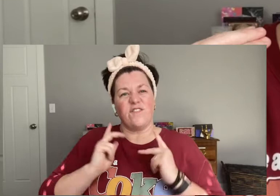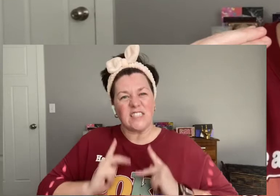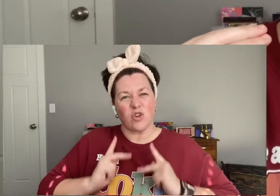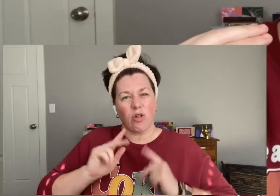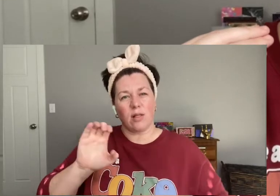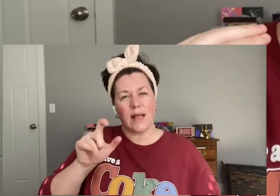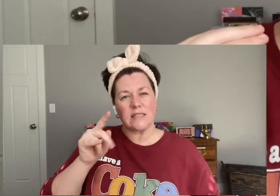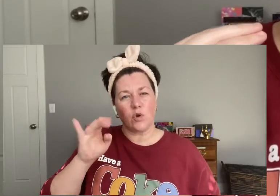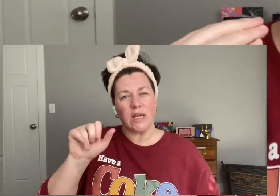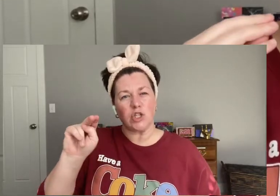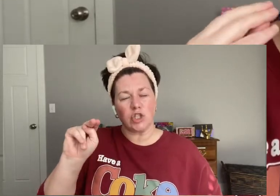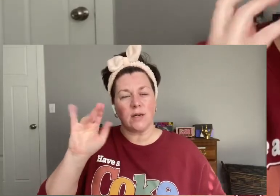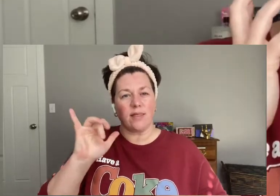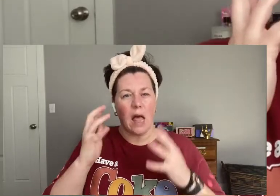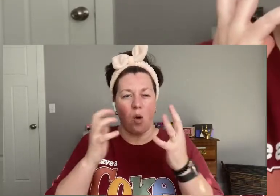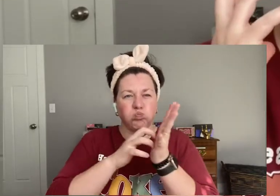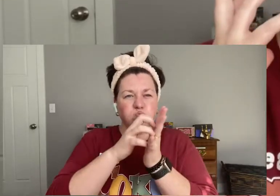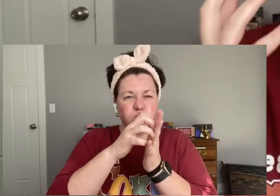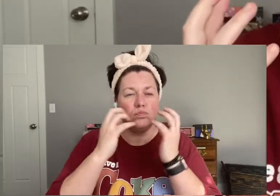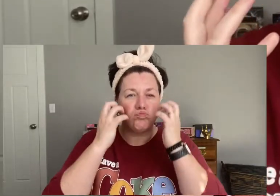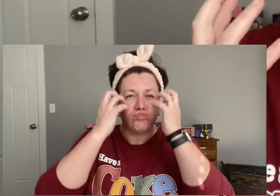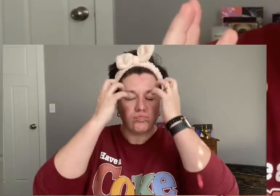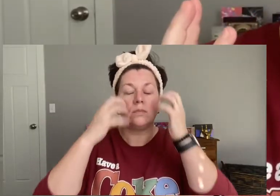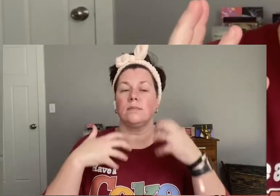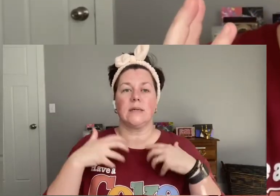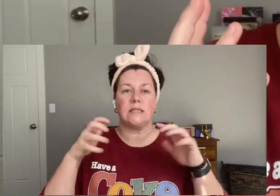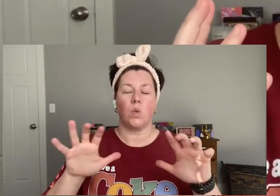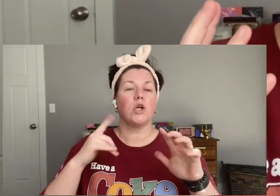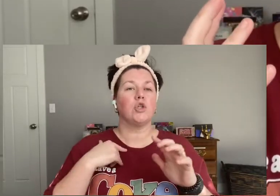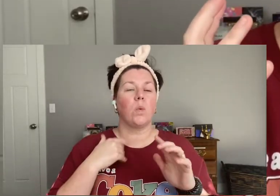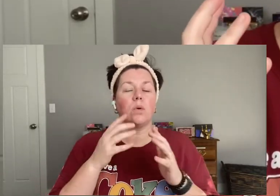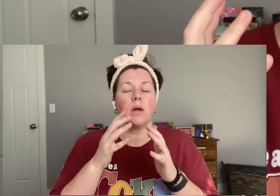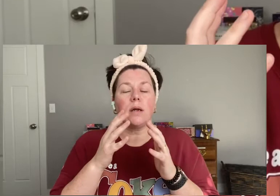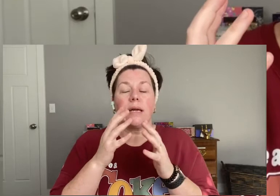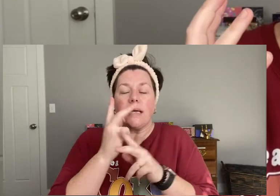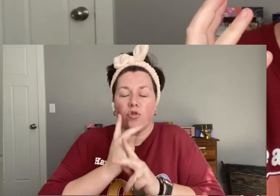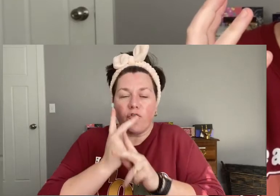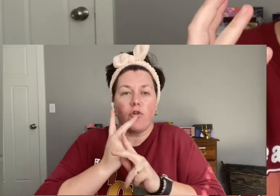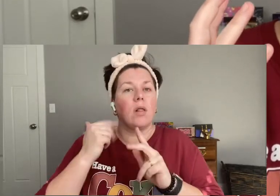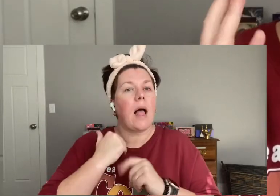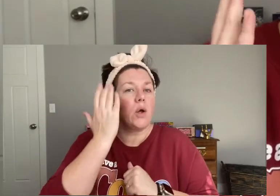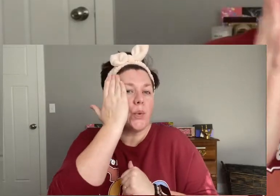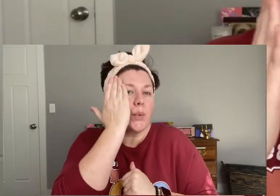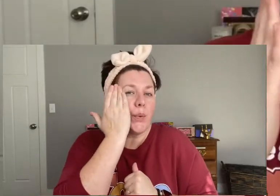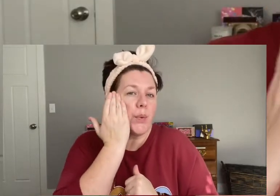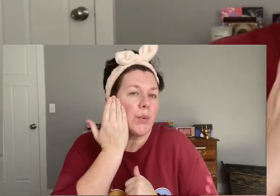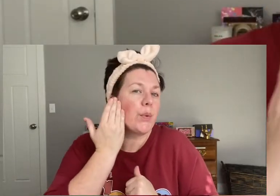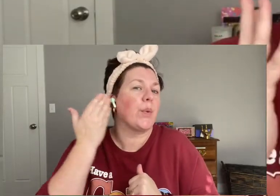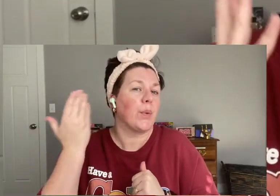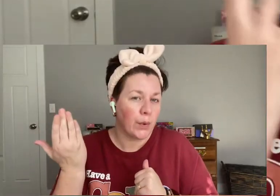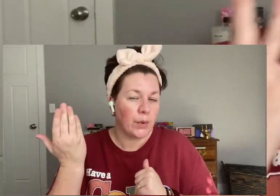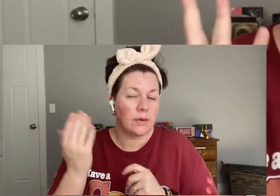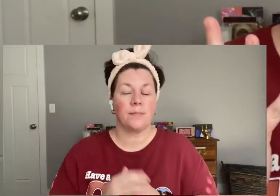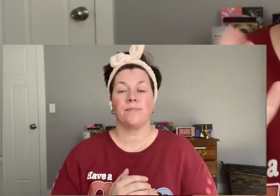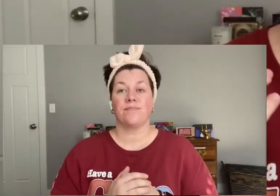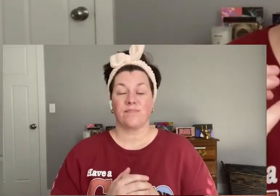skin. It just felt very aggressive, and so I did appreciate how